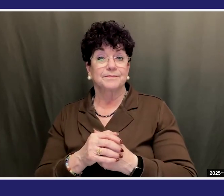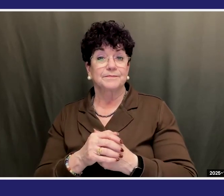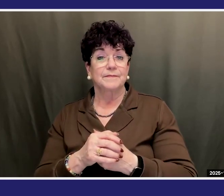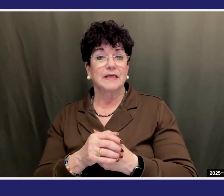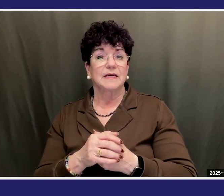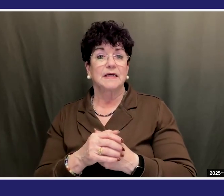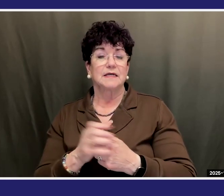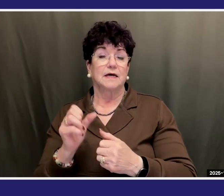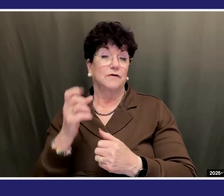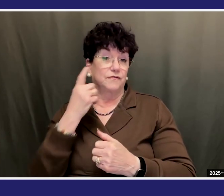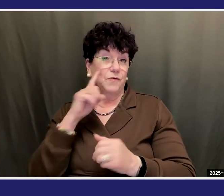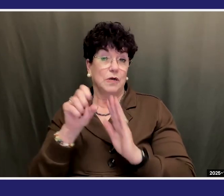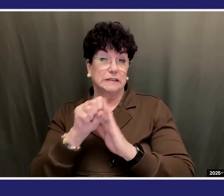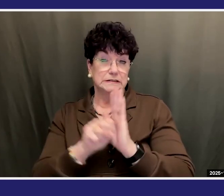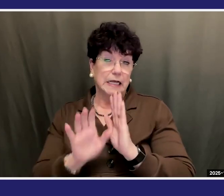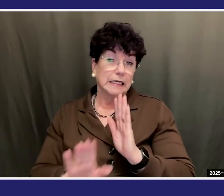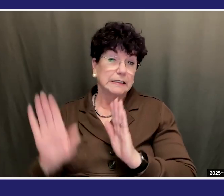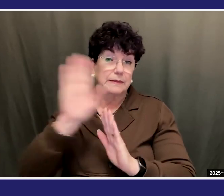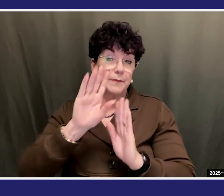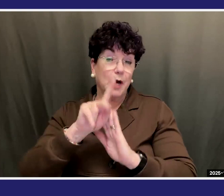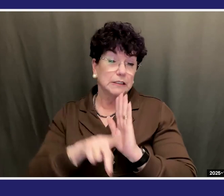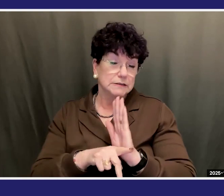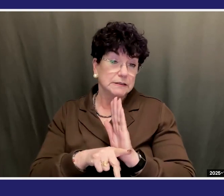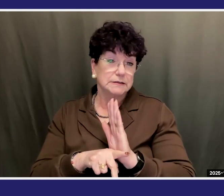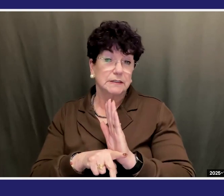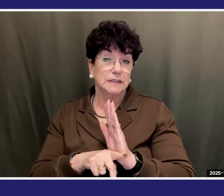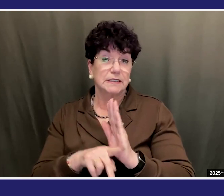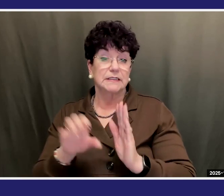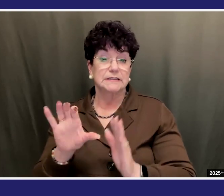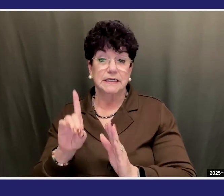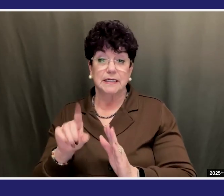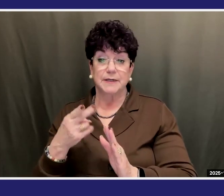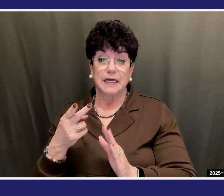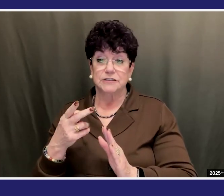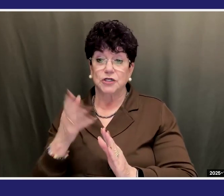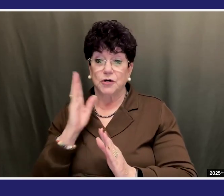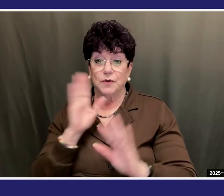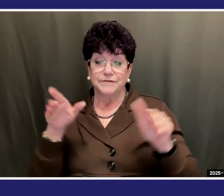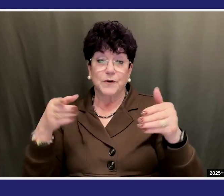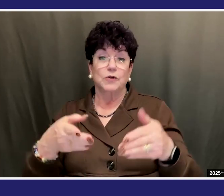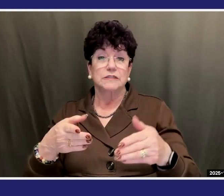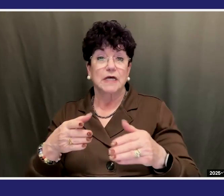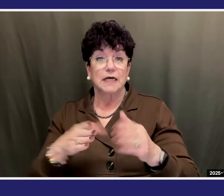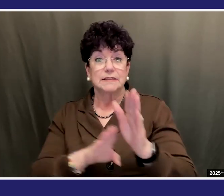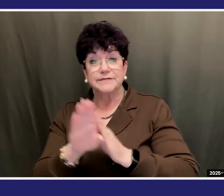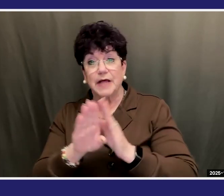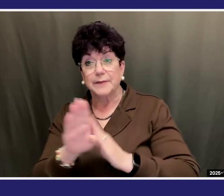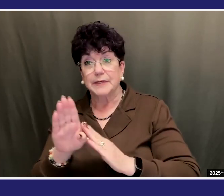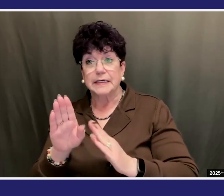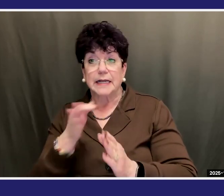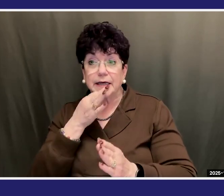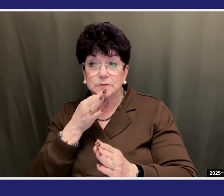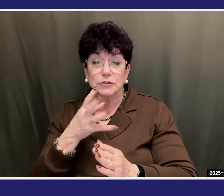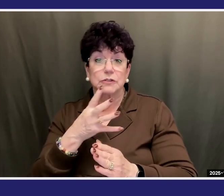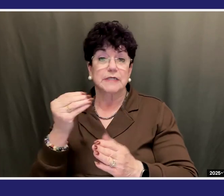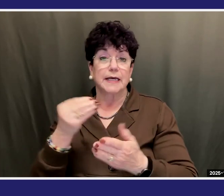So when it comes to statewide policy initiatives, CDPH is going to be focusing on developing expertise and resources to